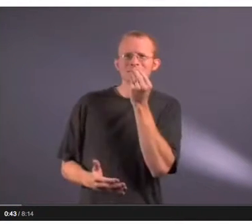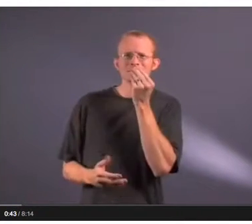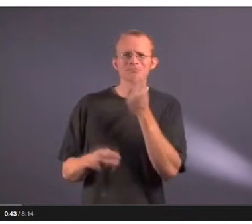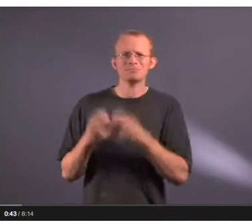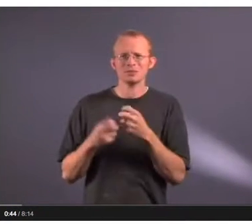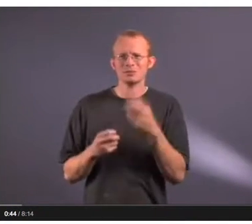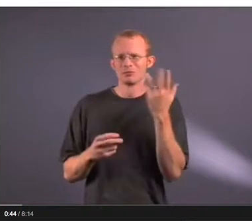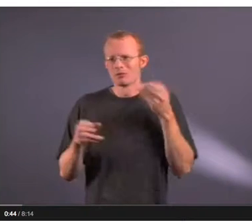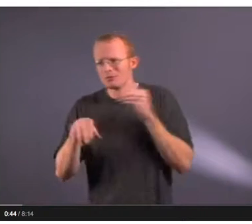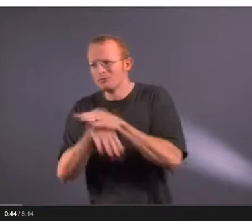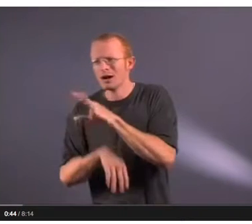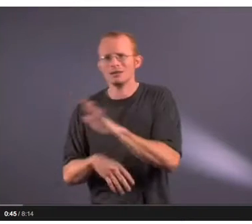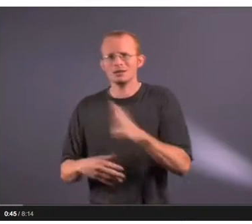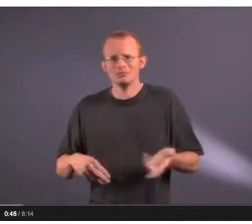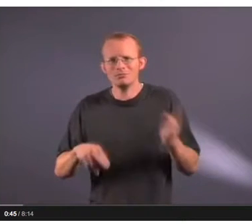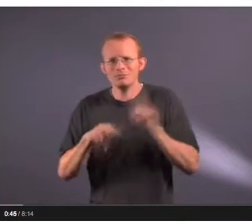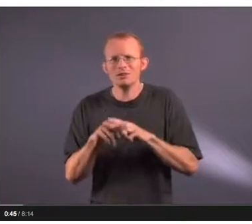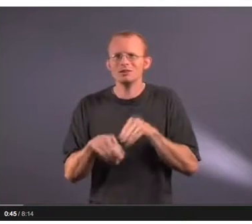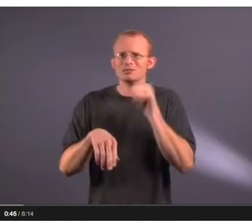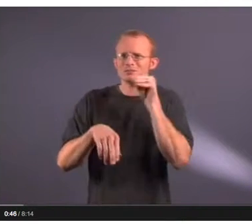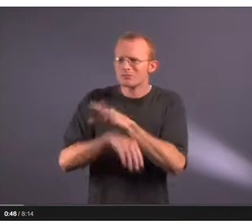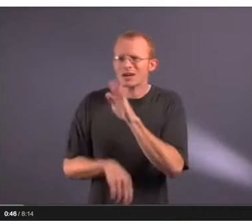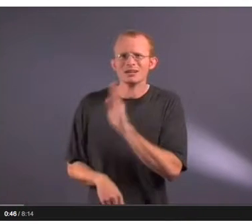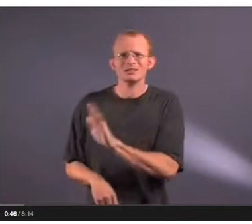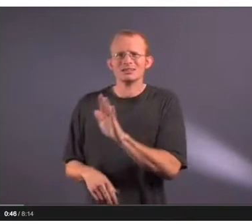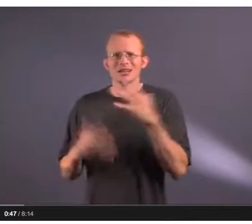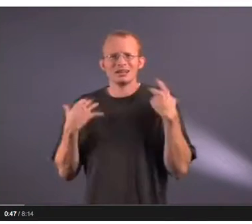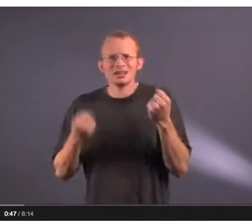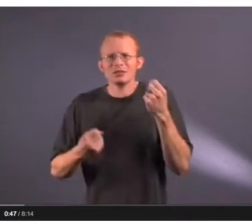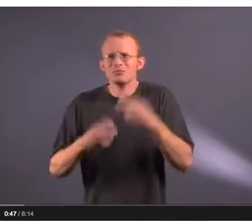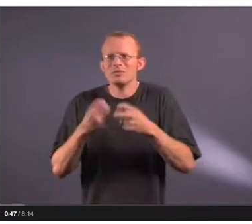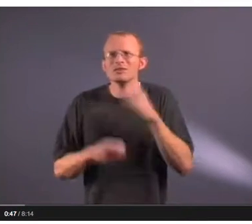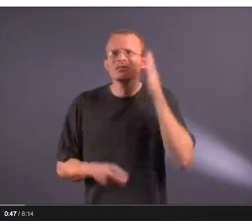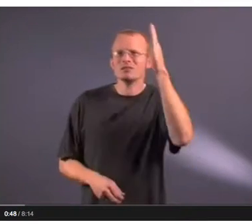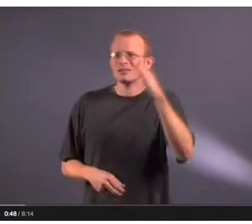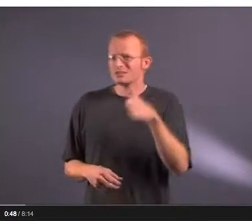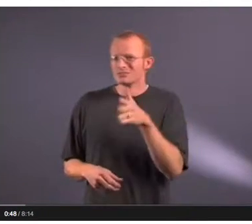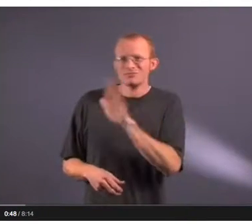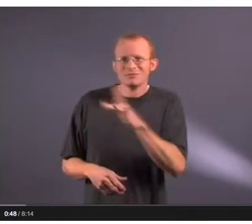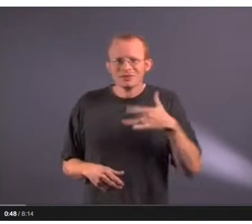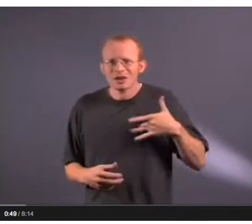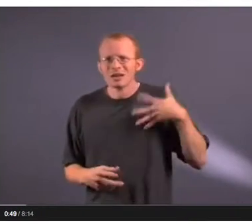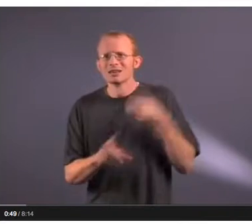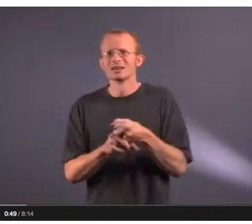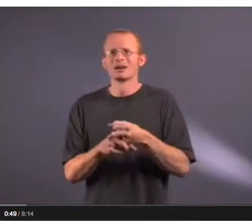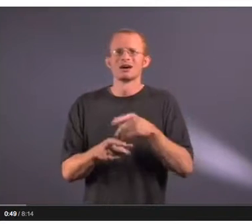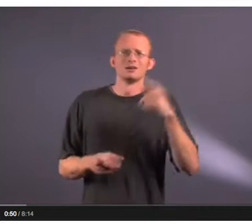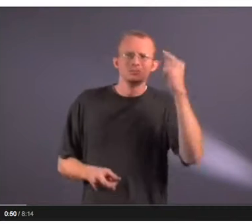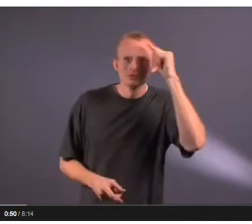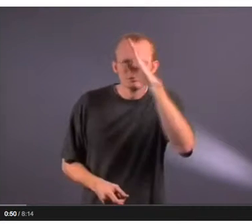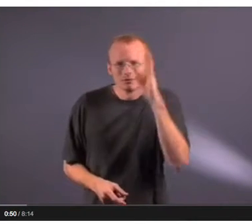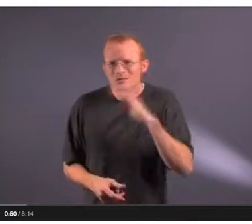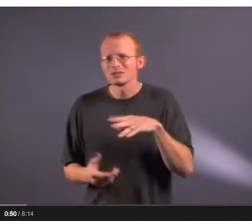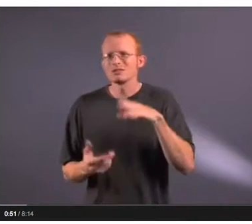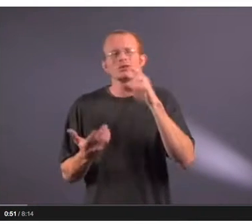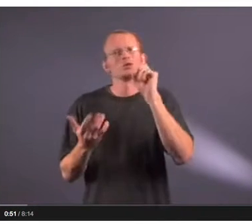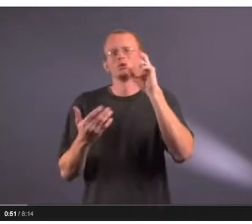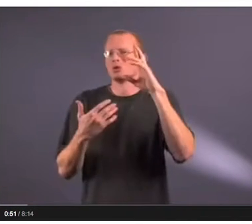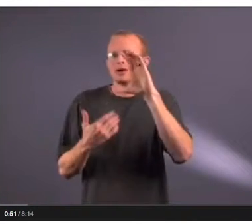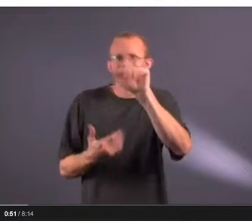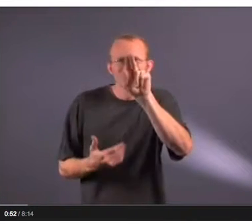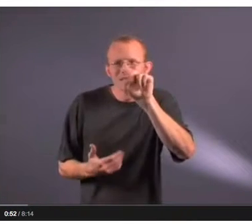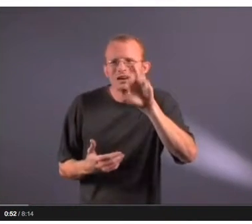I found a few things that you could do to really help to eat healthy and get you a healthier lifestyle,